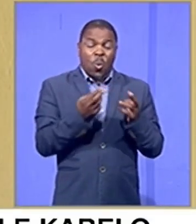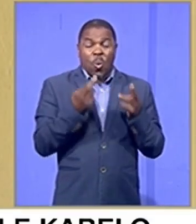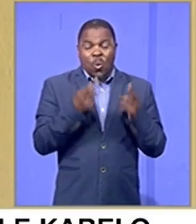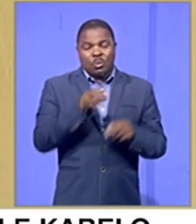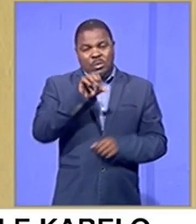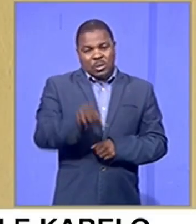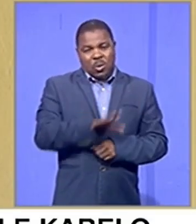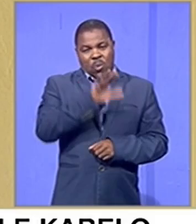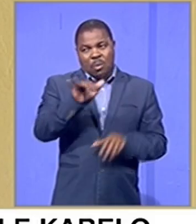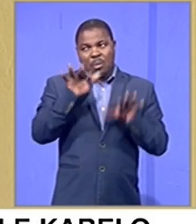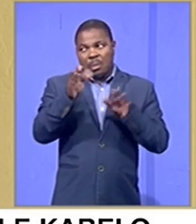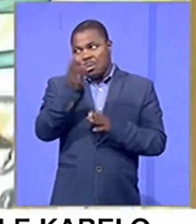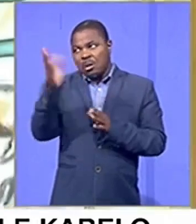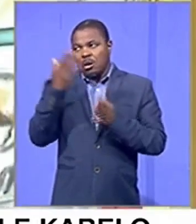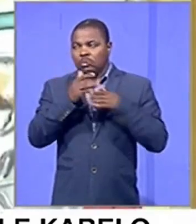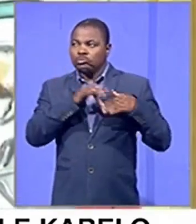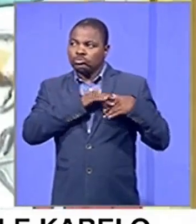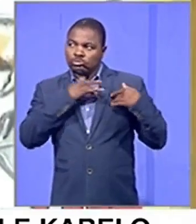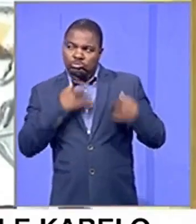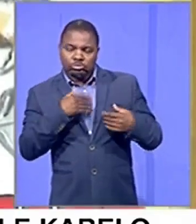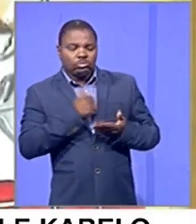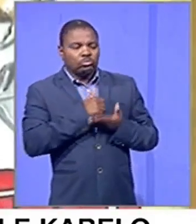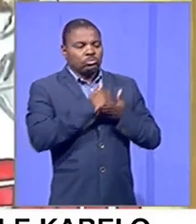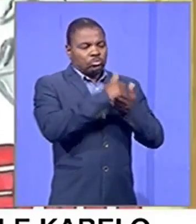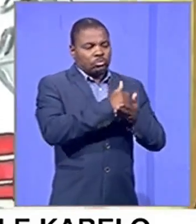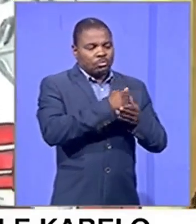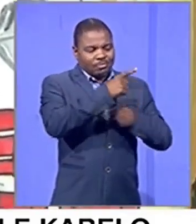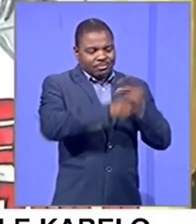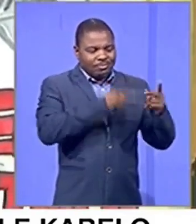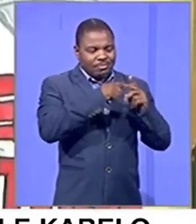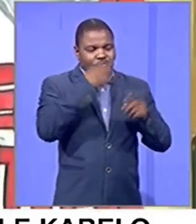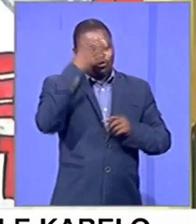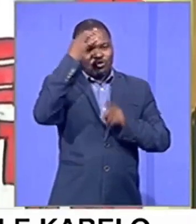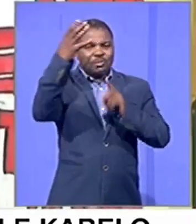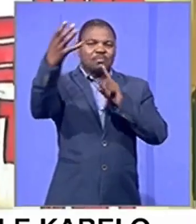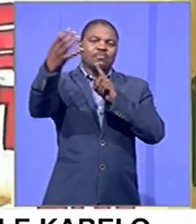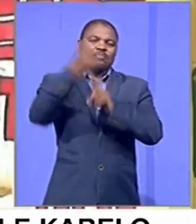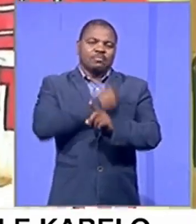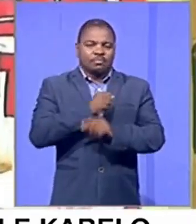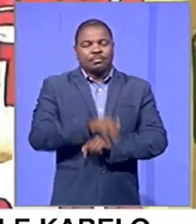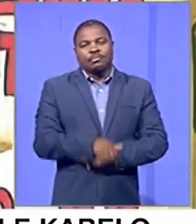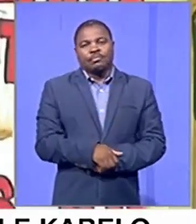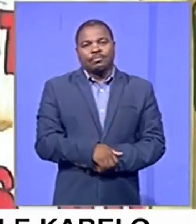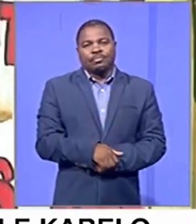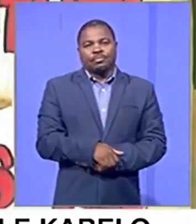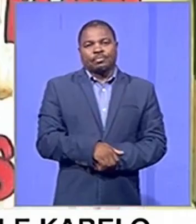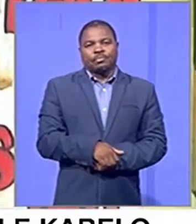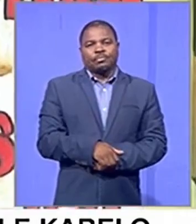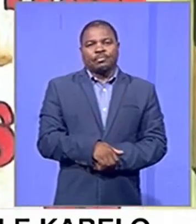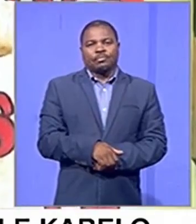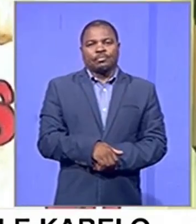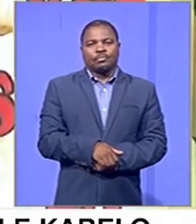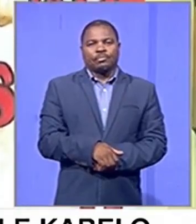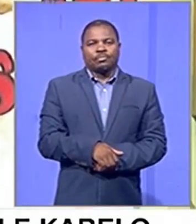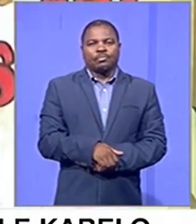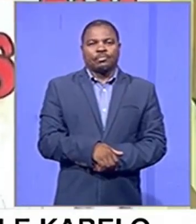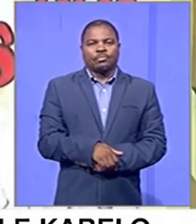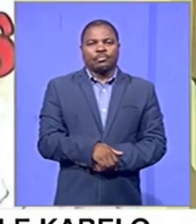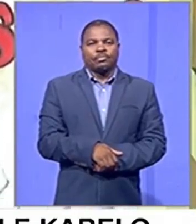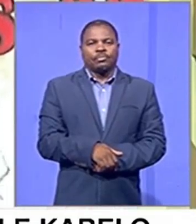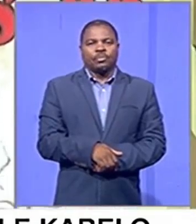Borwa a tla bula dipelo tsa ona hore ditoro tsa hae di phethahale. Thabiso Khadebe, Ditaba tsa